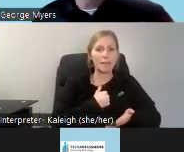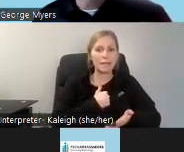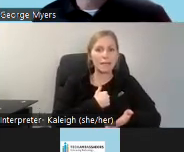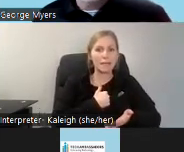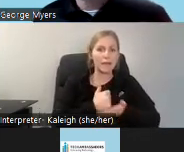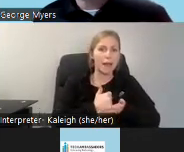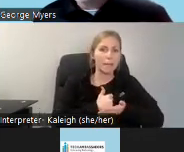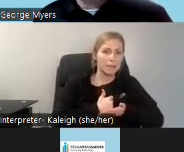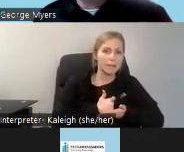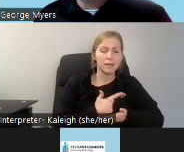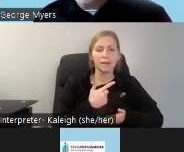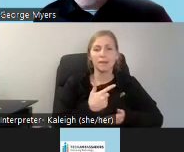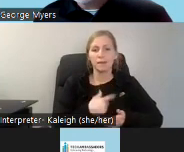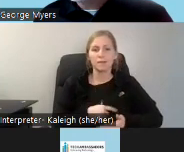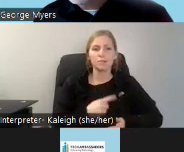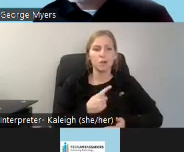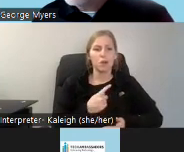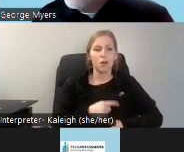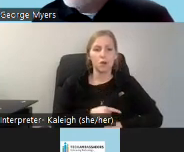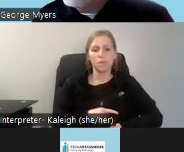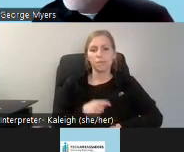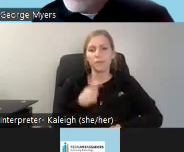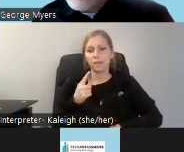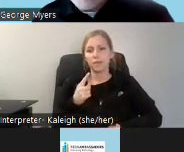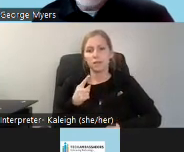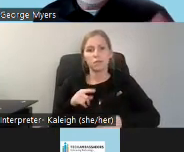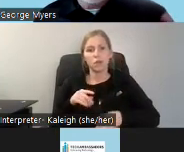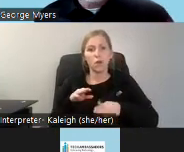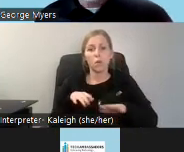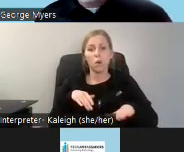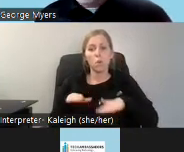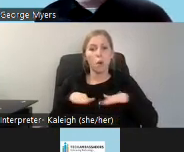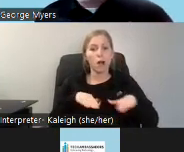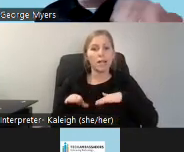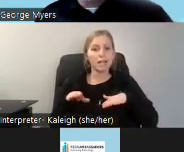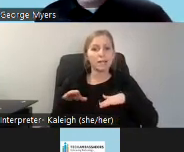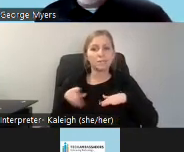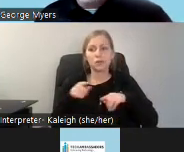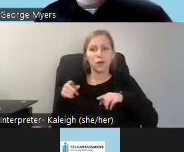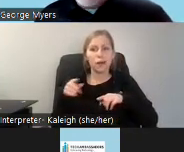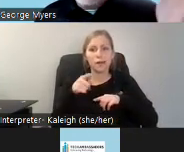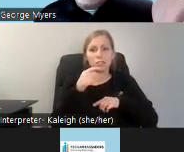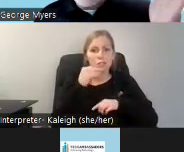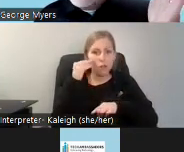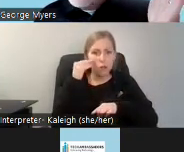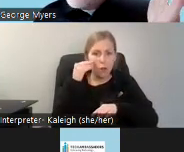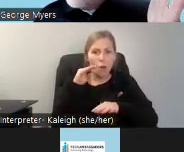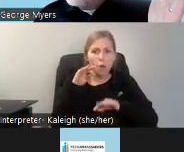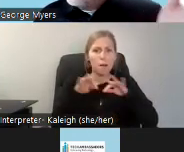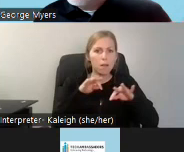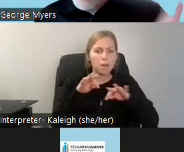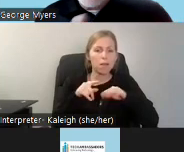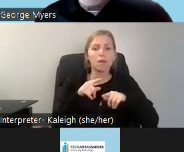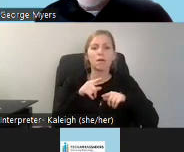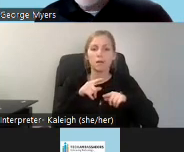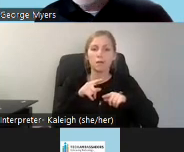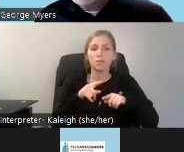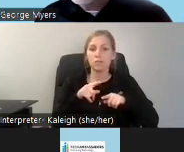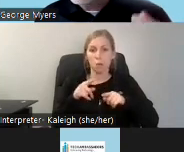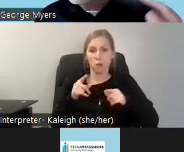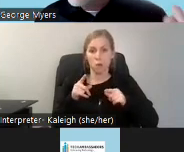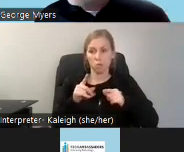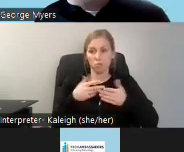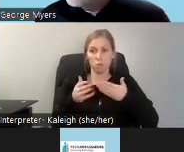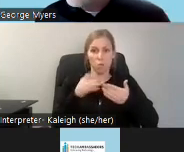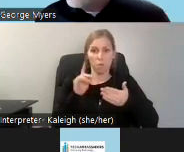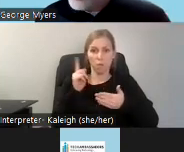One that says walking directions home, right? So wherever you are, it opens up your map app and gives walking